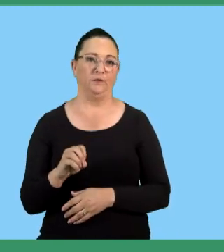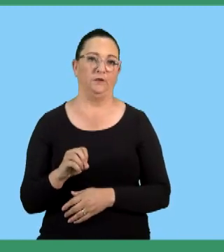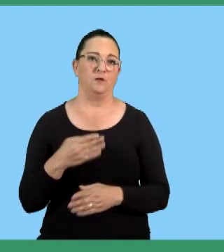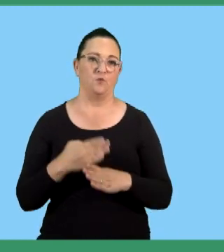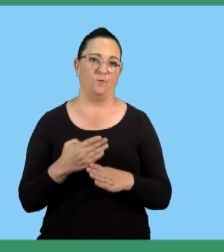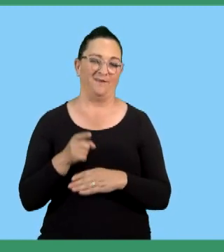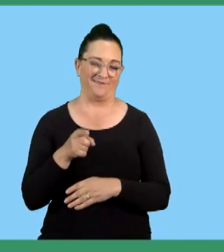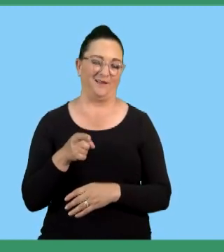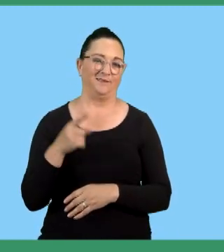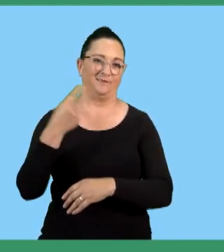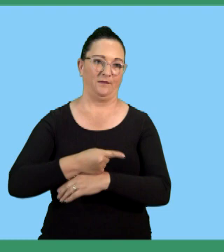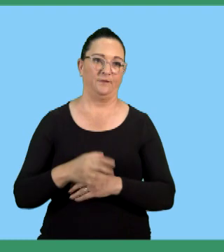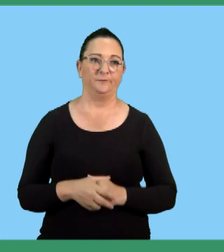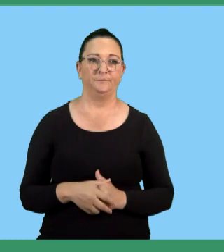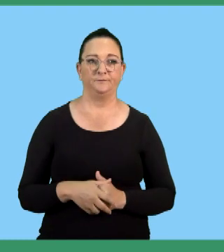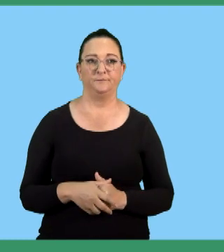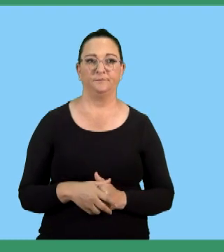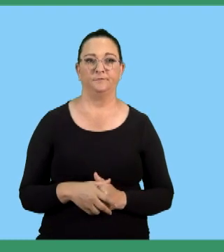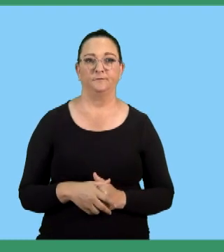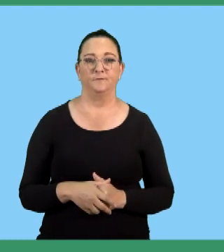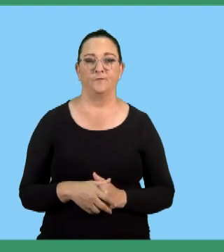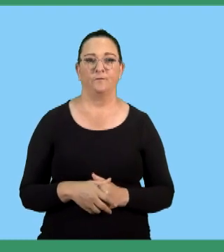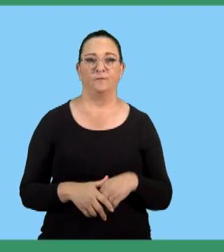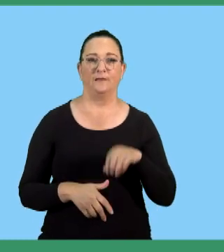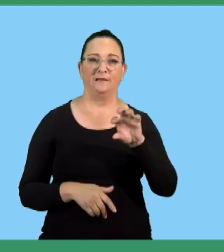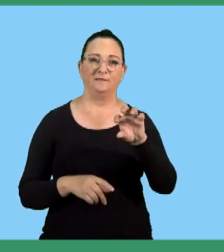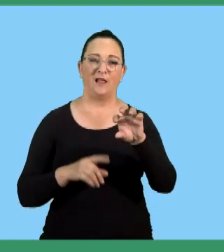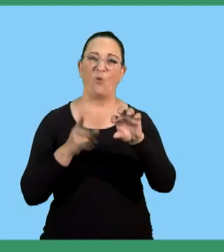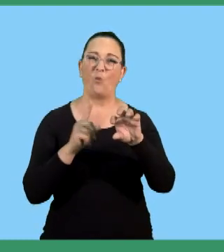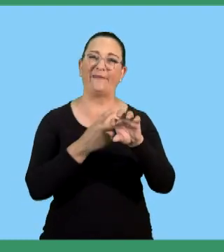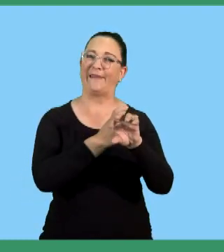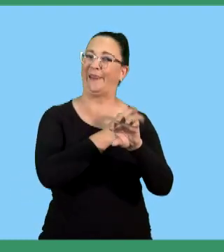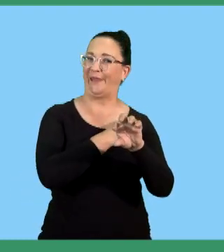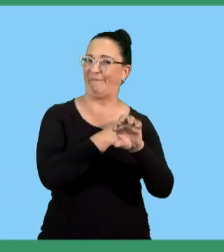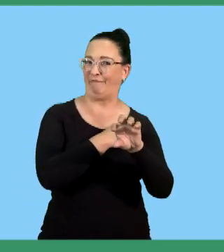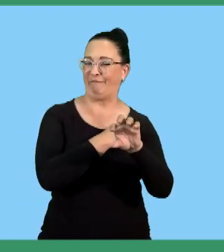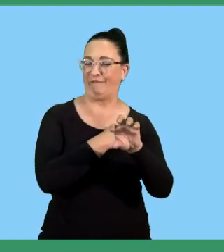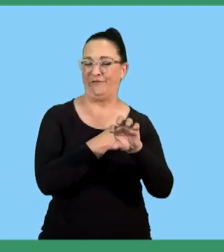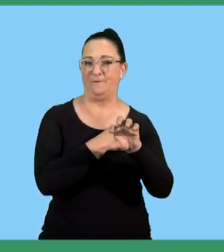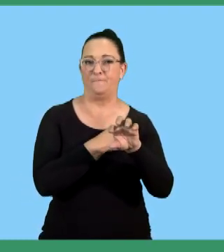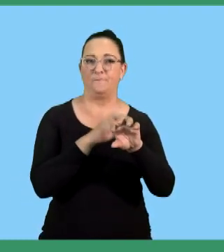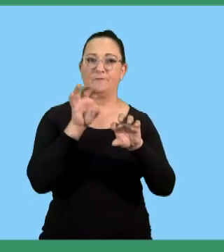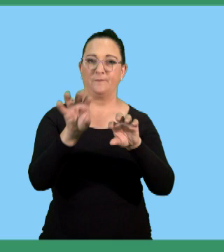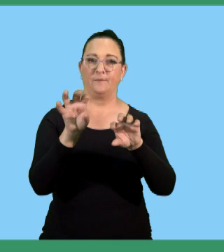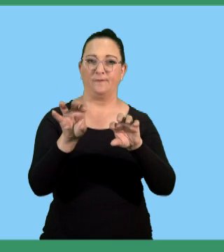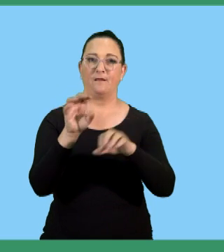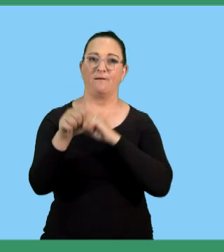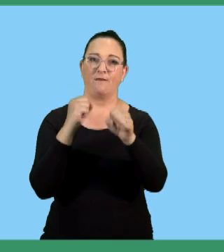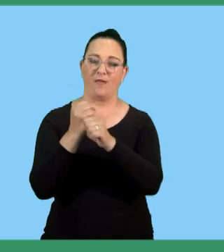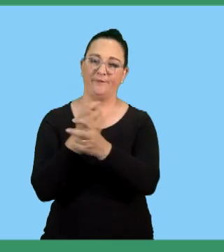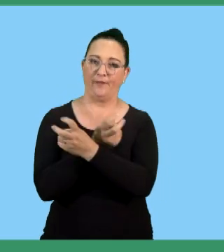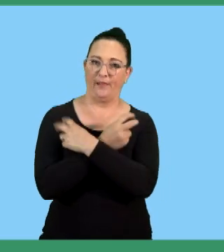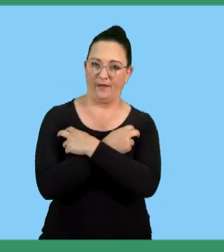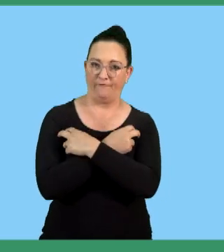240. Yeah, that's your rating. Then we go to the types of leaves. Right, with type of leave, we've got your